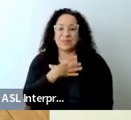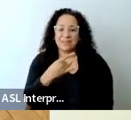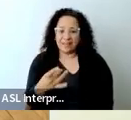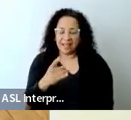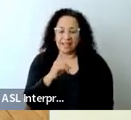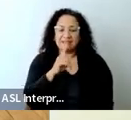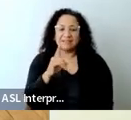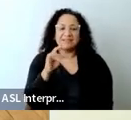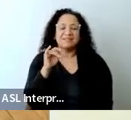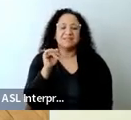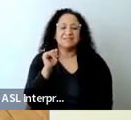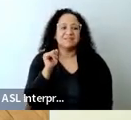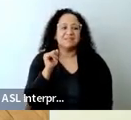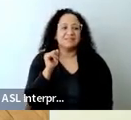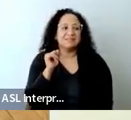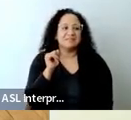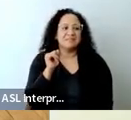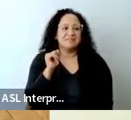that